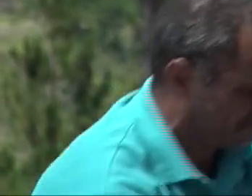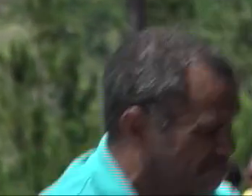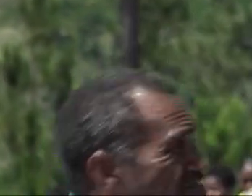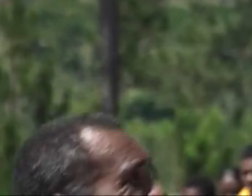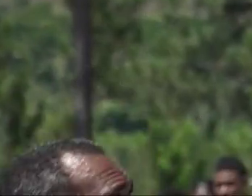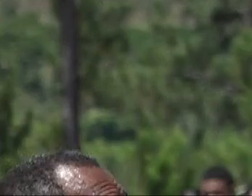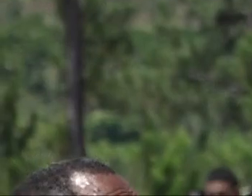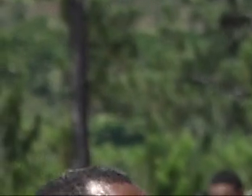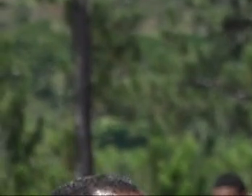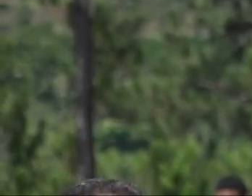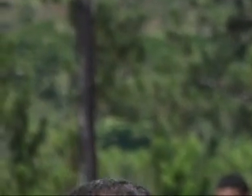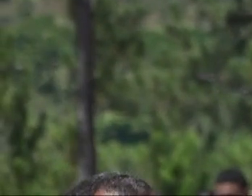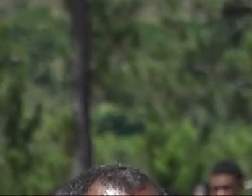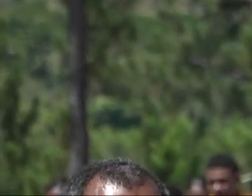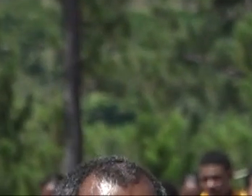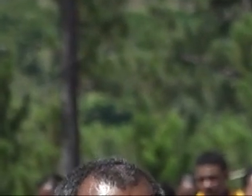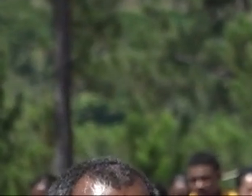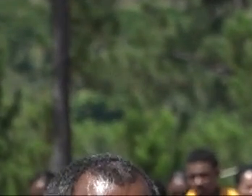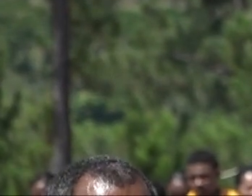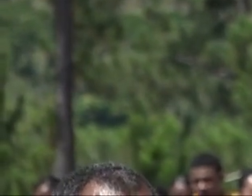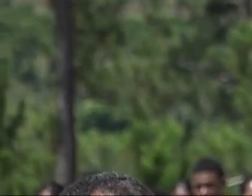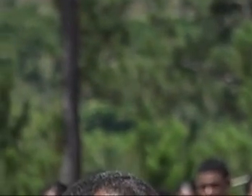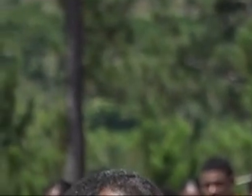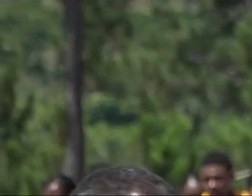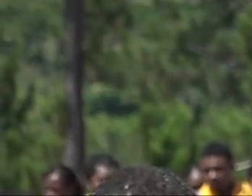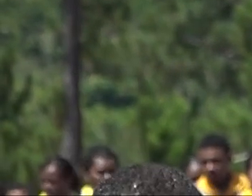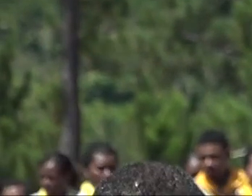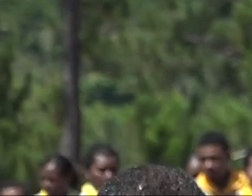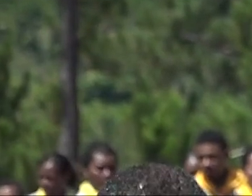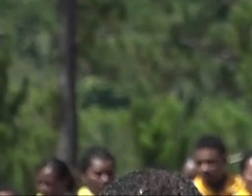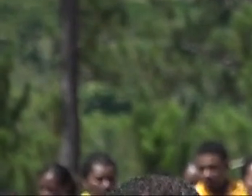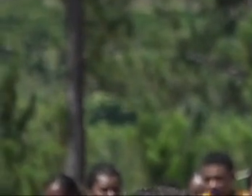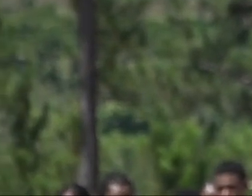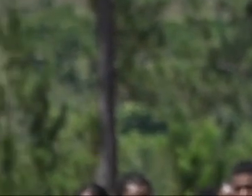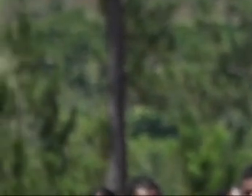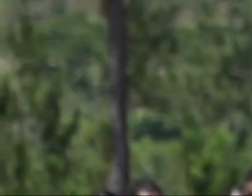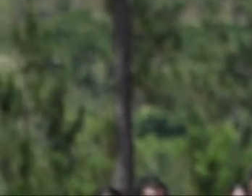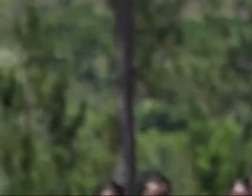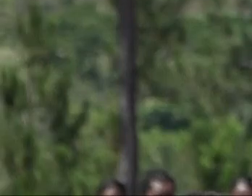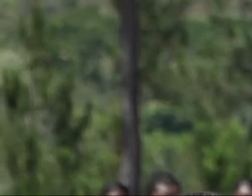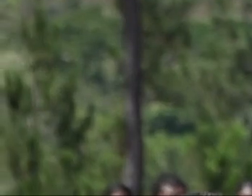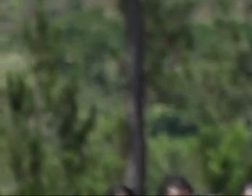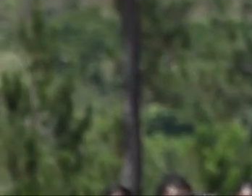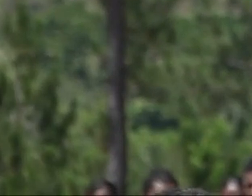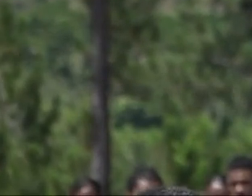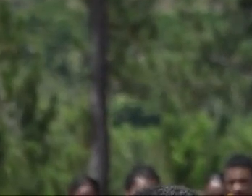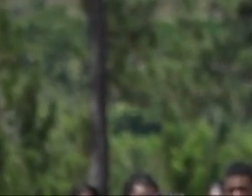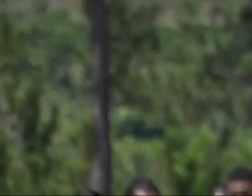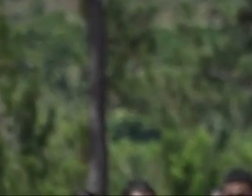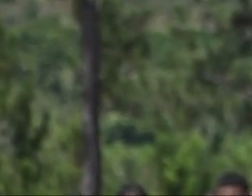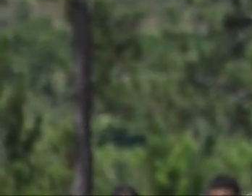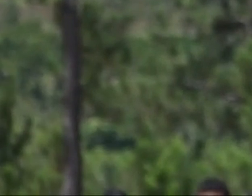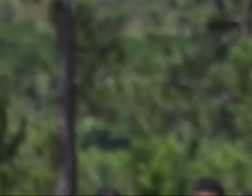na kaselebu. Ini song-song ni Pathfinder. Sira waturanga tunga biru mai we en rale ni